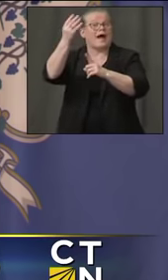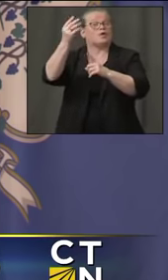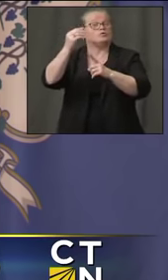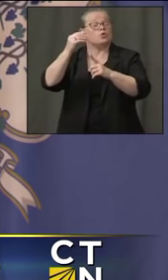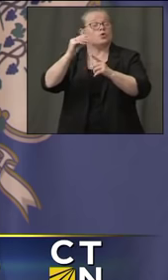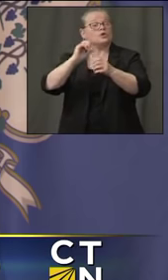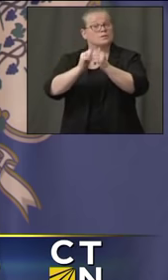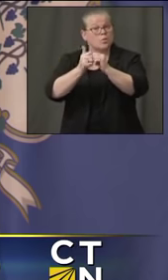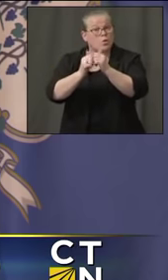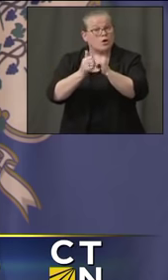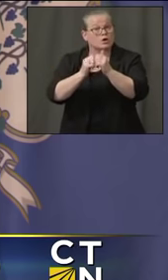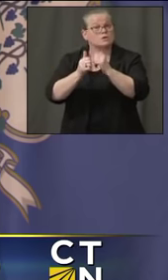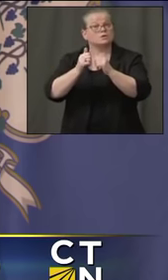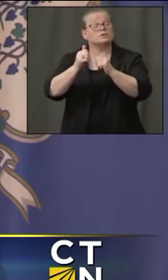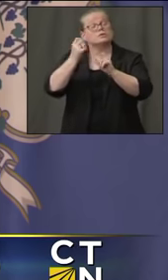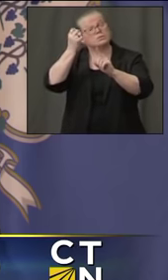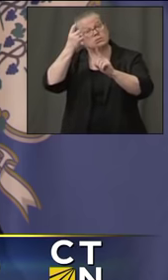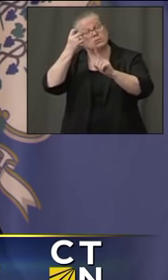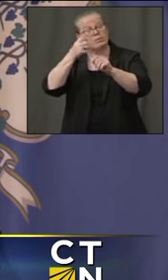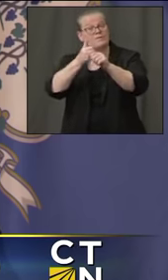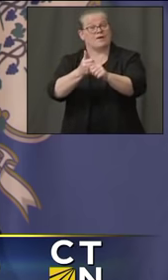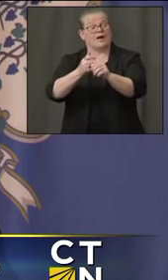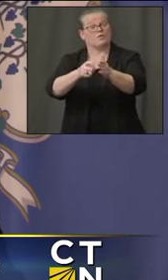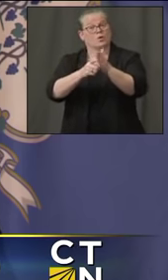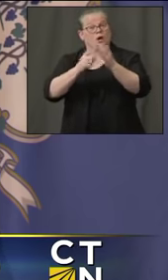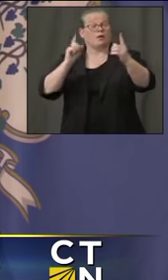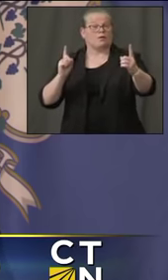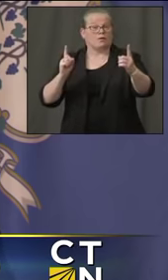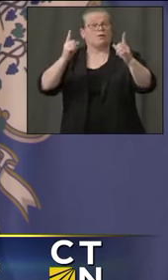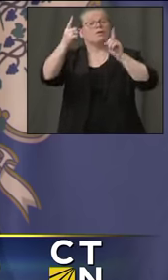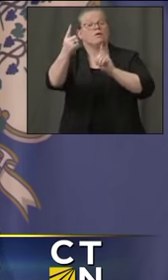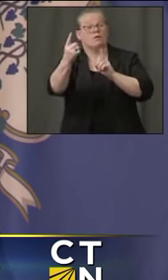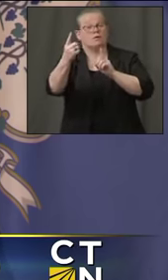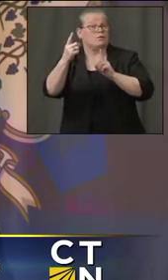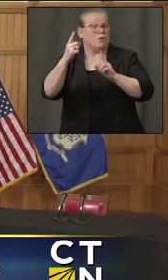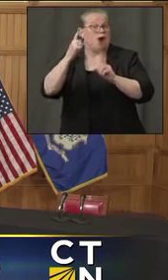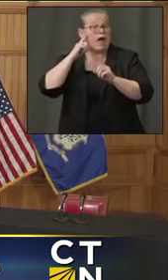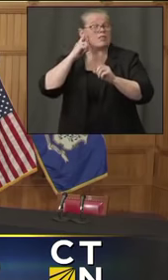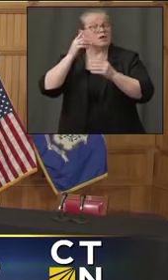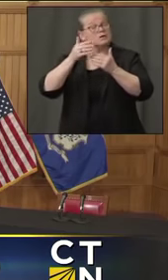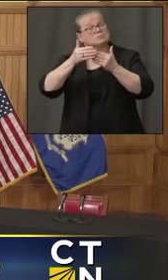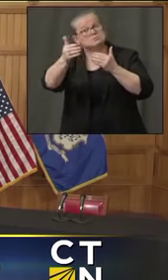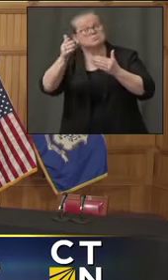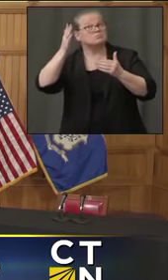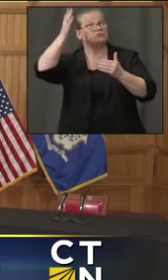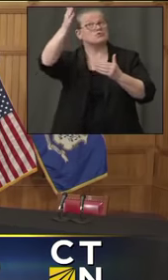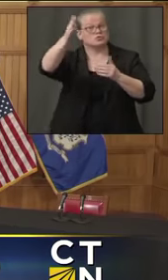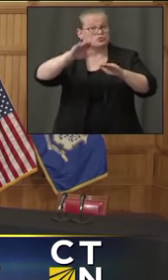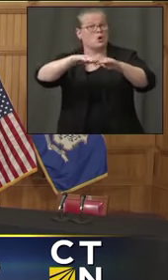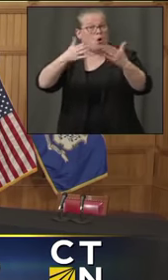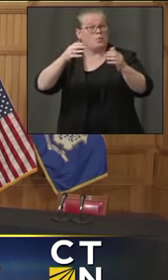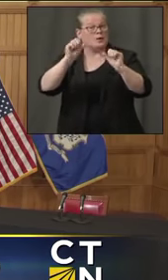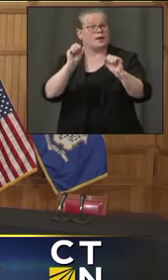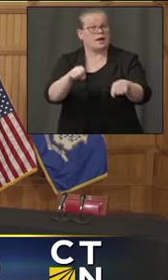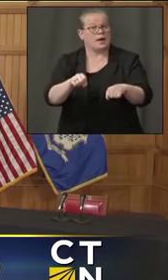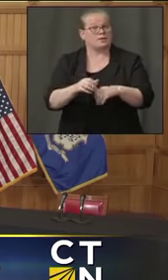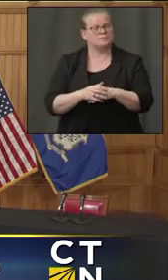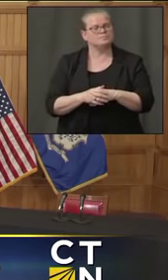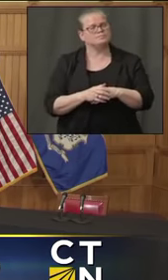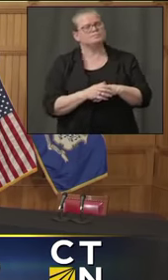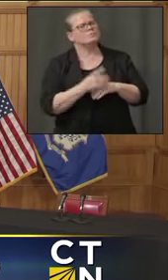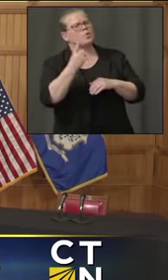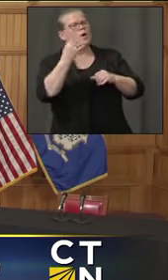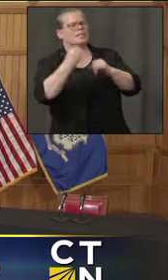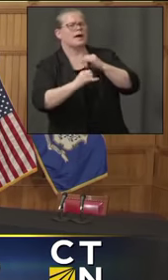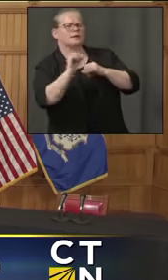I think you can count on that in this future. And then one last question, who will enforce the guidelines, and